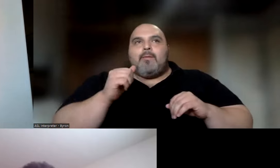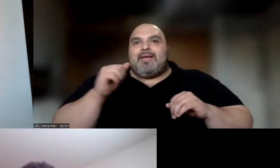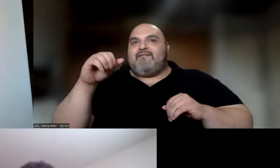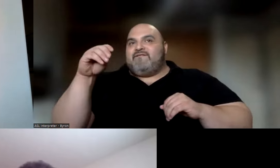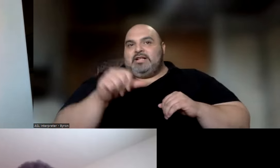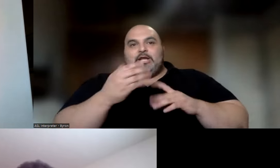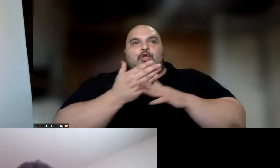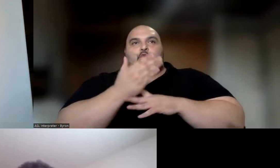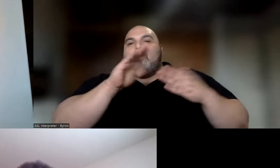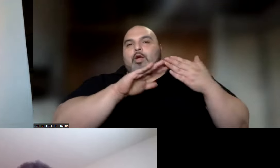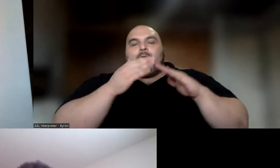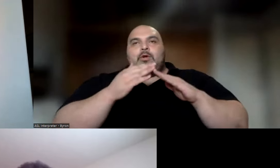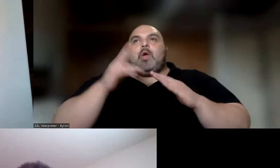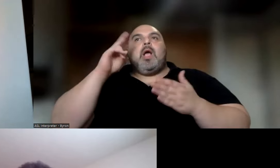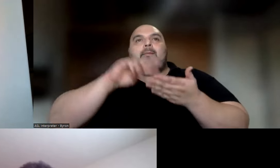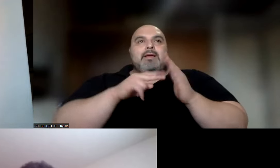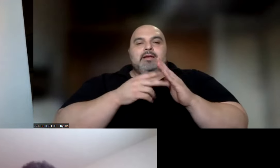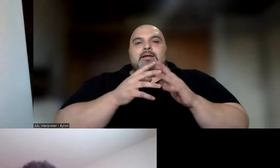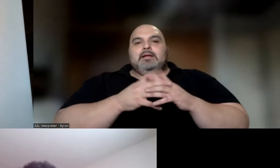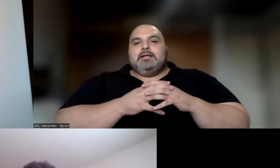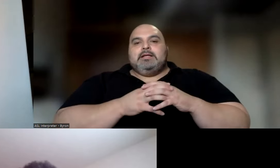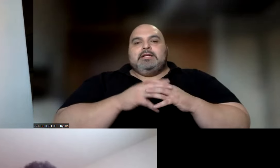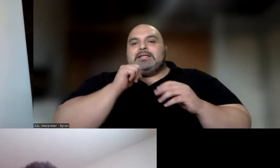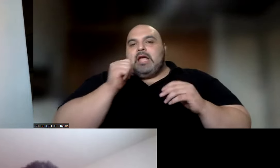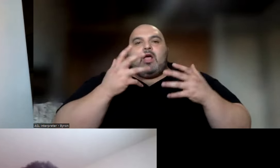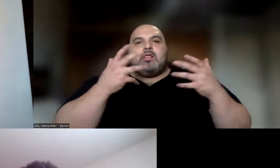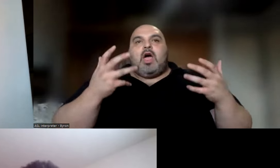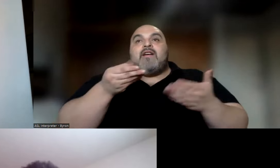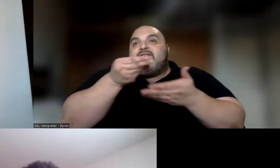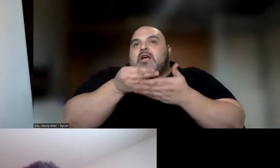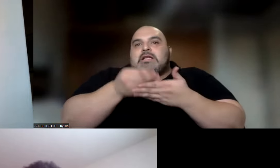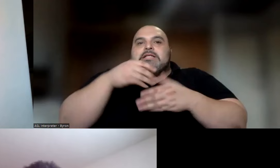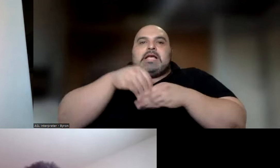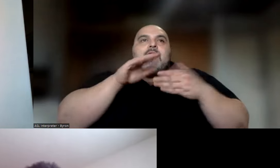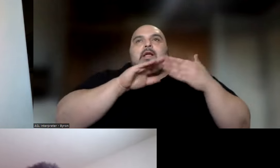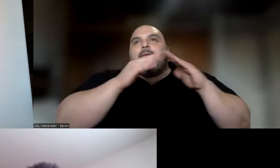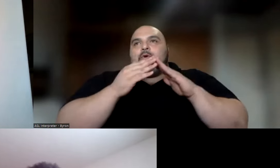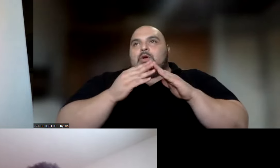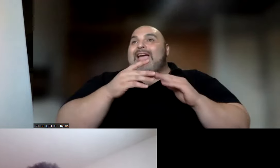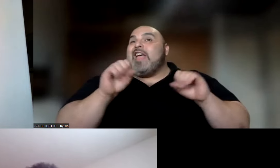through our communities. I mean, there's just not a lot of funds in our communities, and